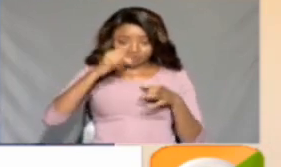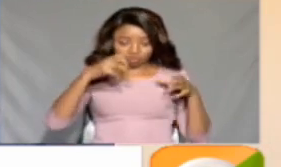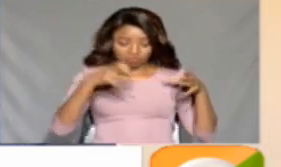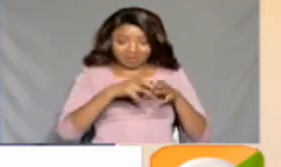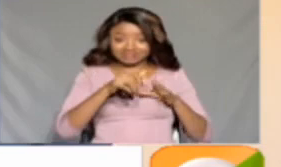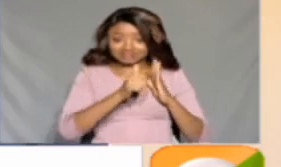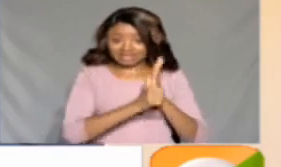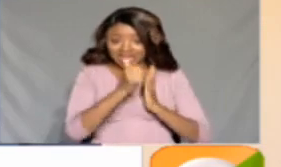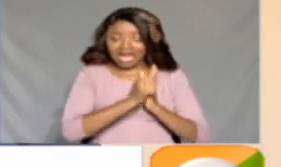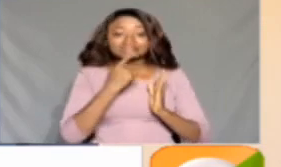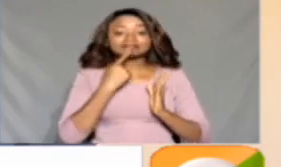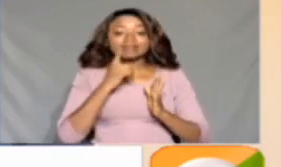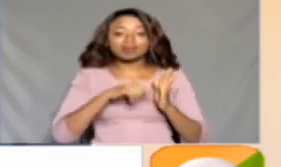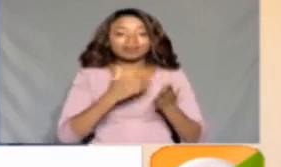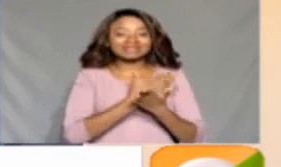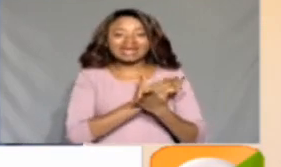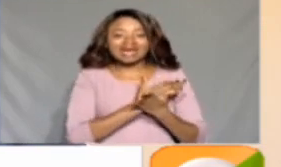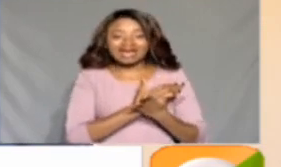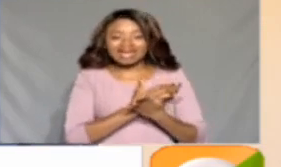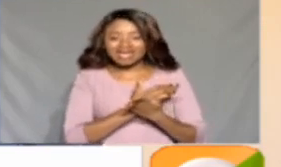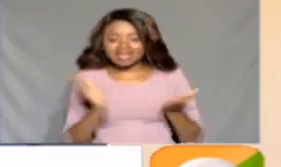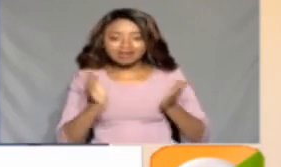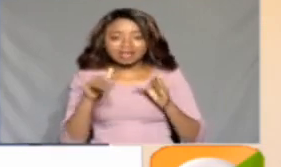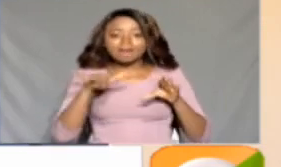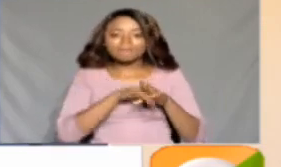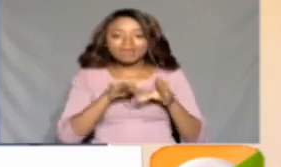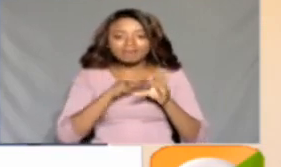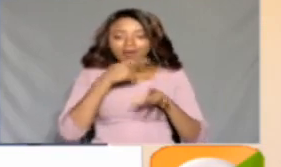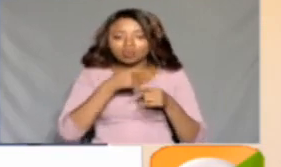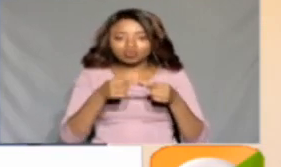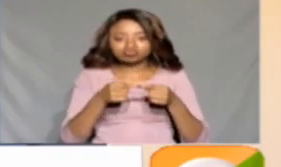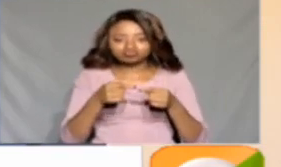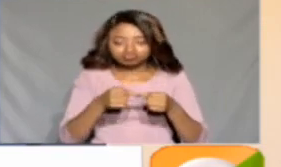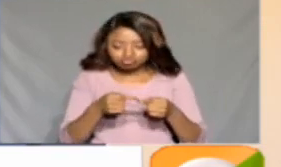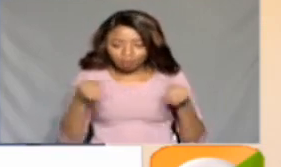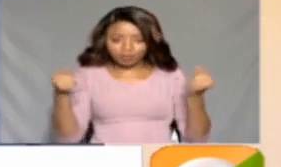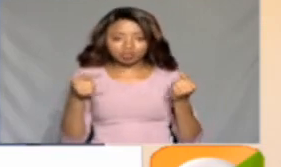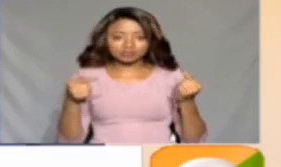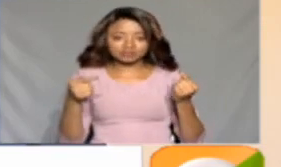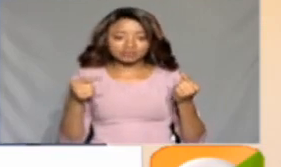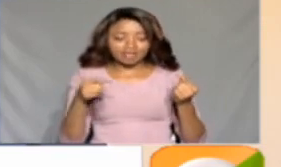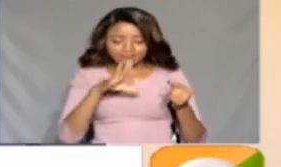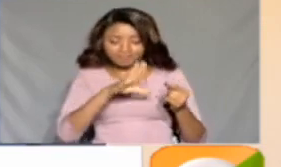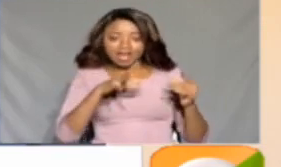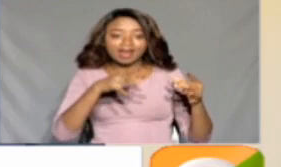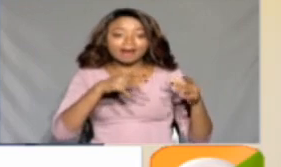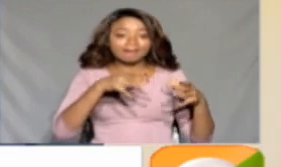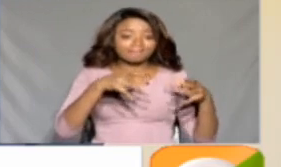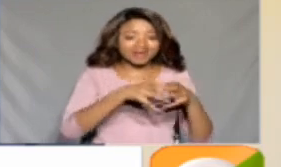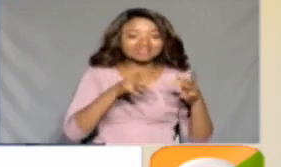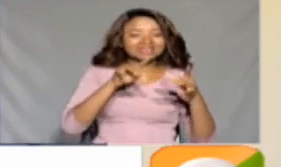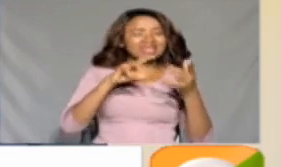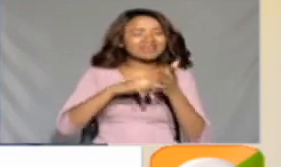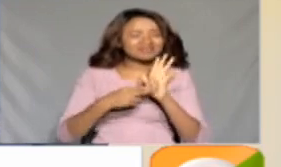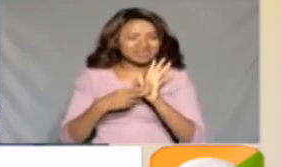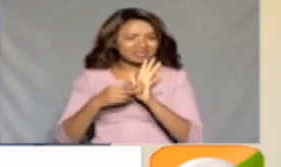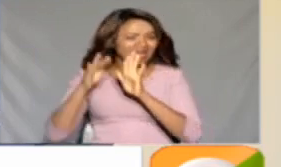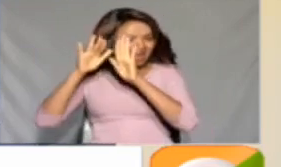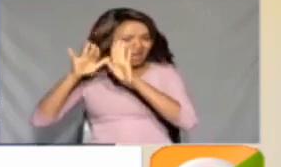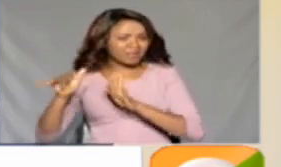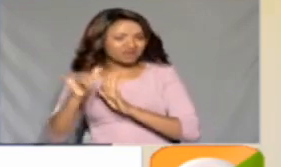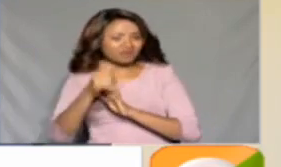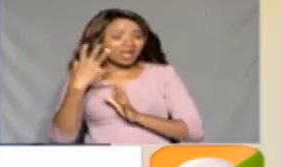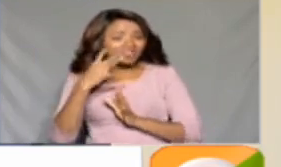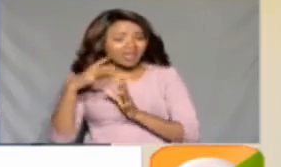member actually goes against the wishes of their party and probably campaigns for another party, that's enough ground